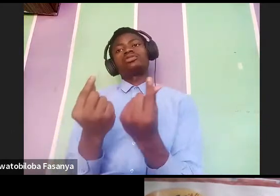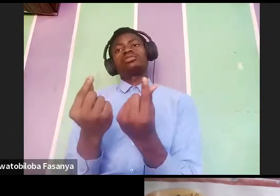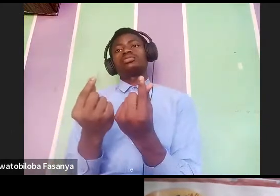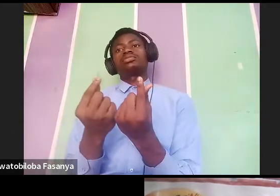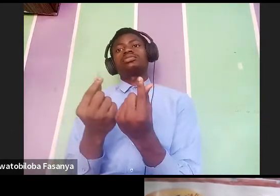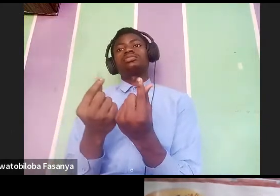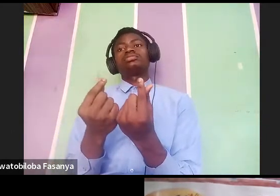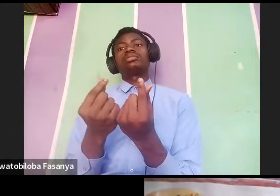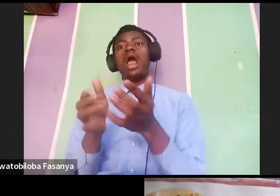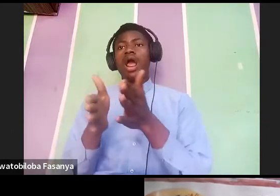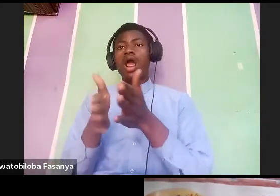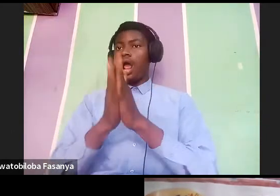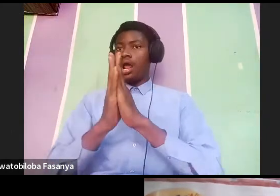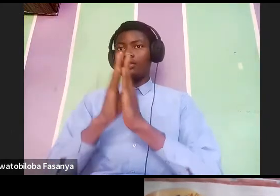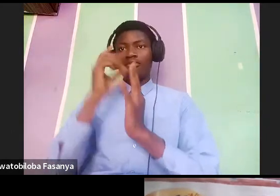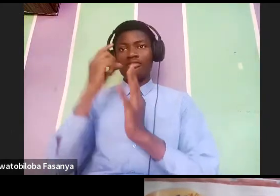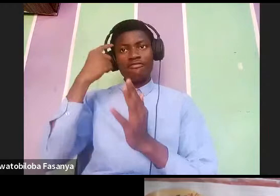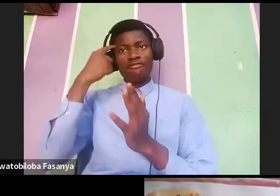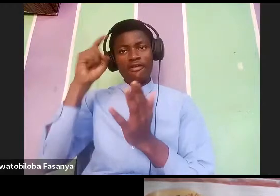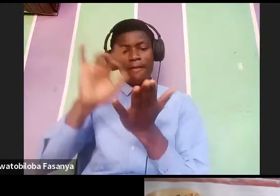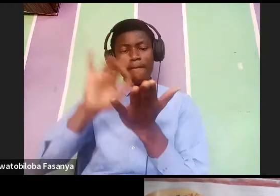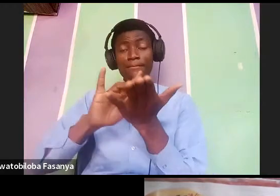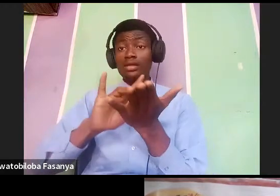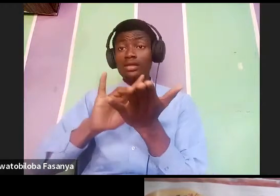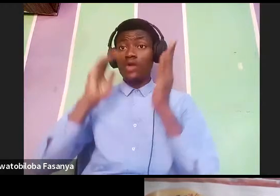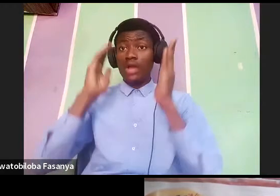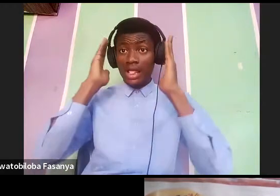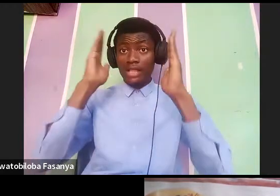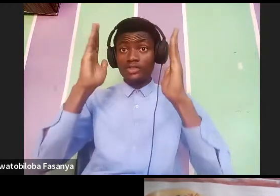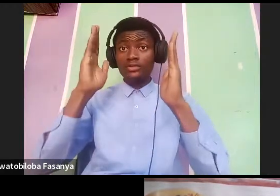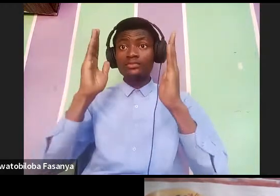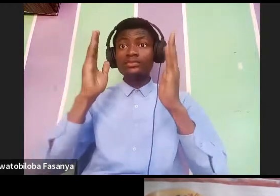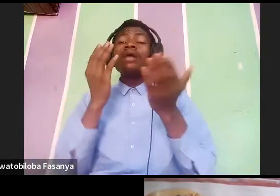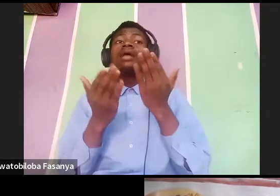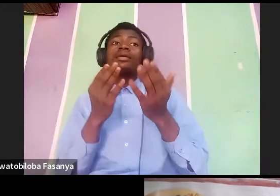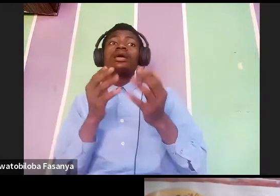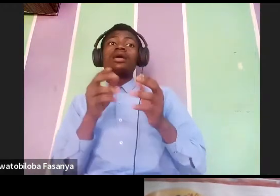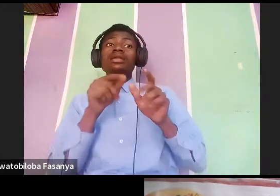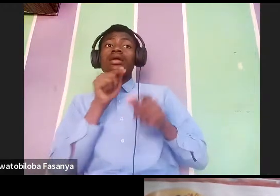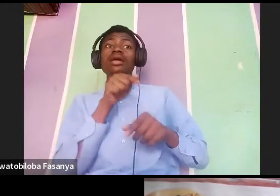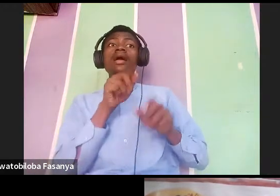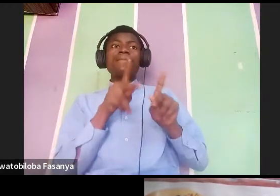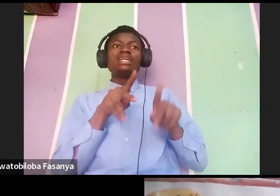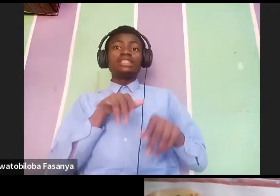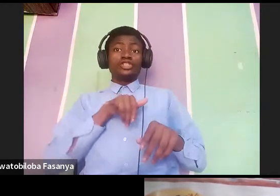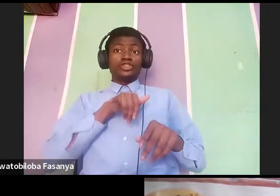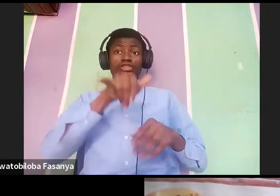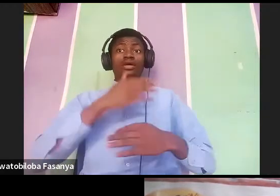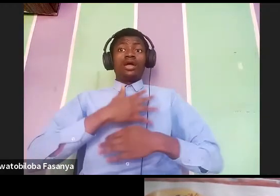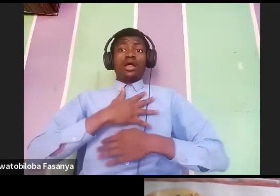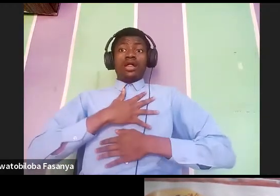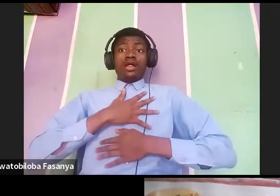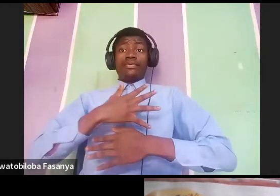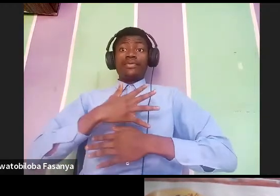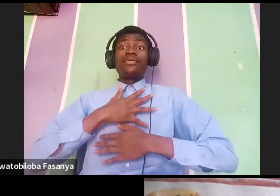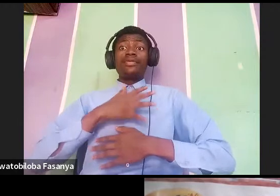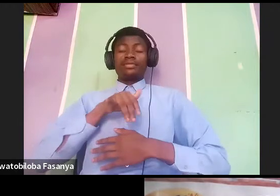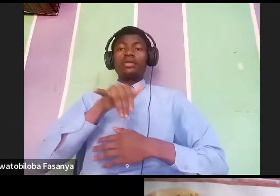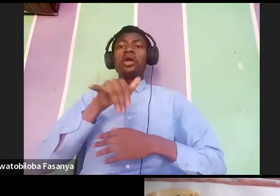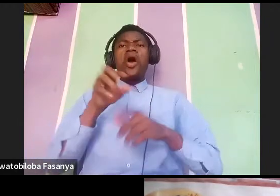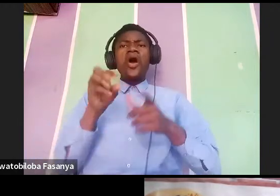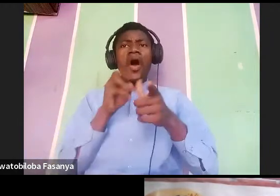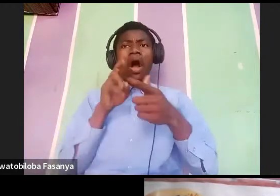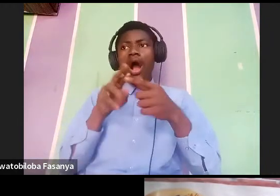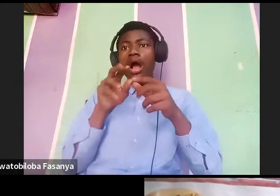course, if the person is breathless, so the person is still breathing. So it's not like the person has lost breath. If the person has lost breath totally, of course,